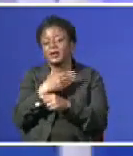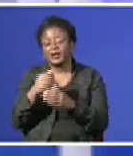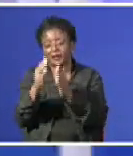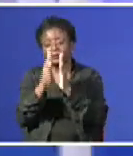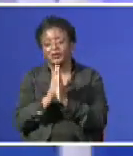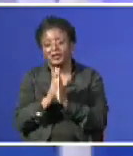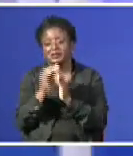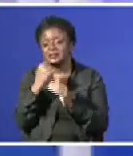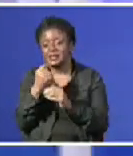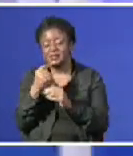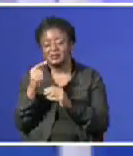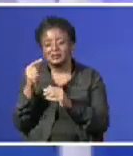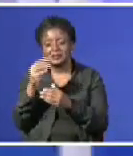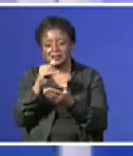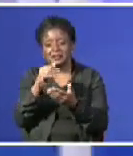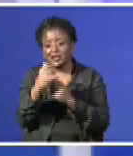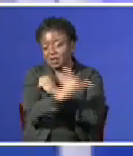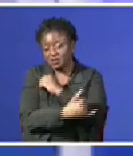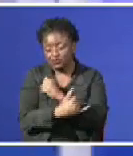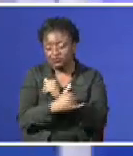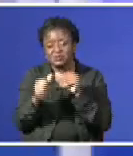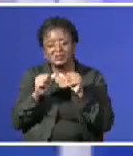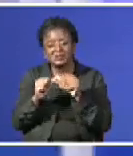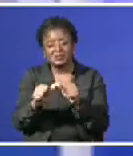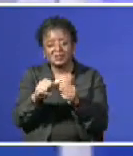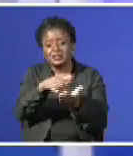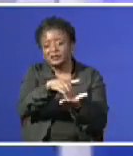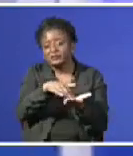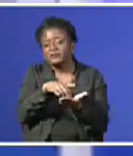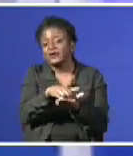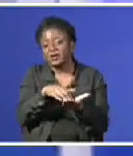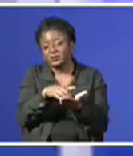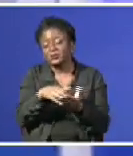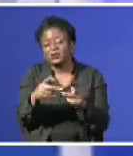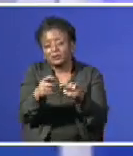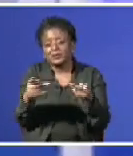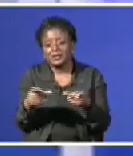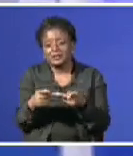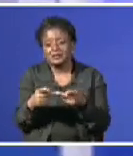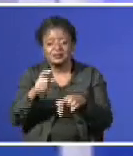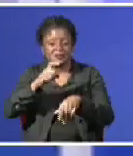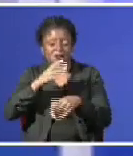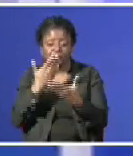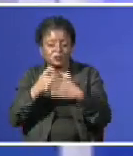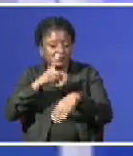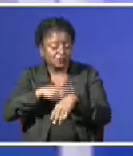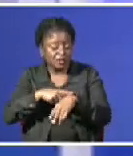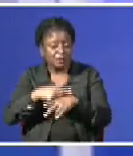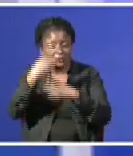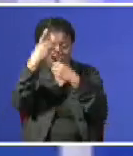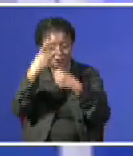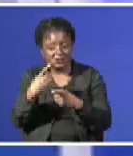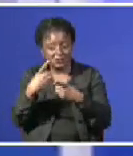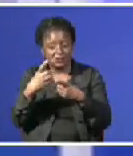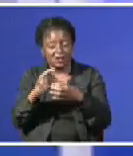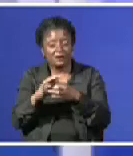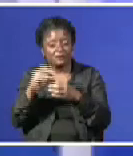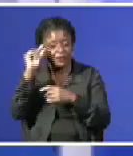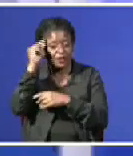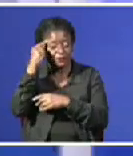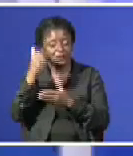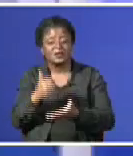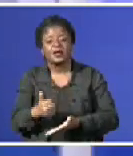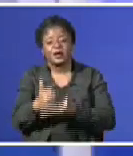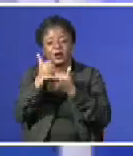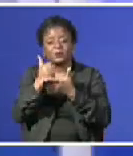the country remains in a vulnerable position. However, the timely and decisive actions of the government have helped the country to maintain